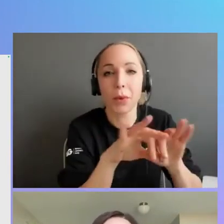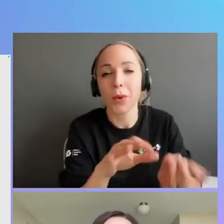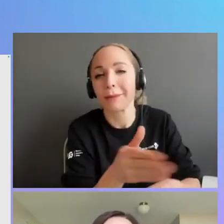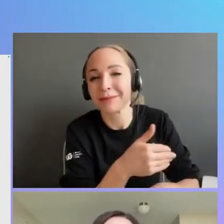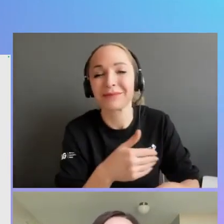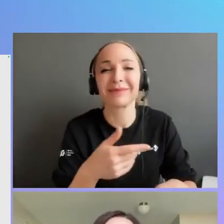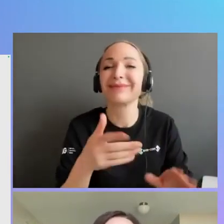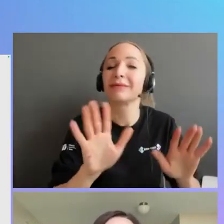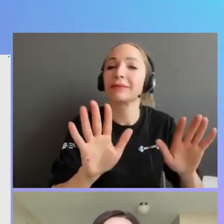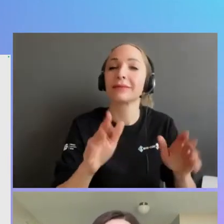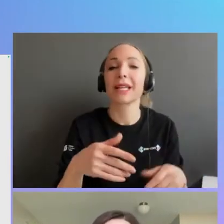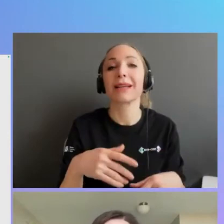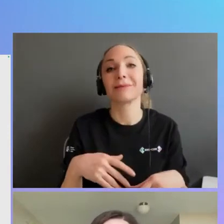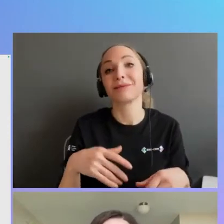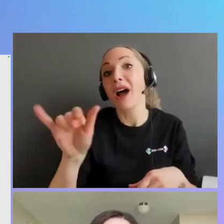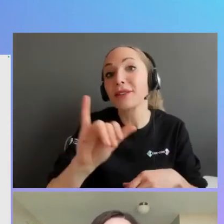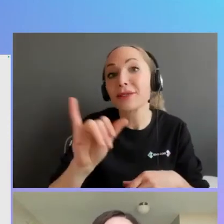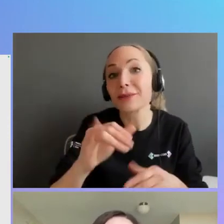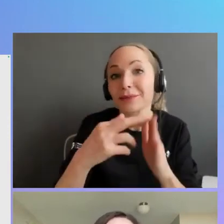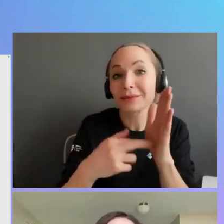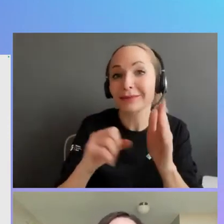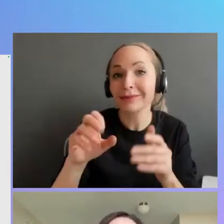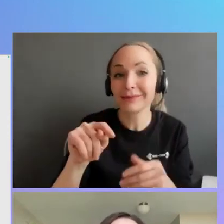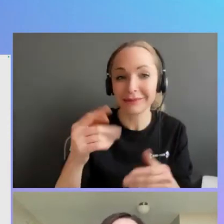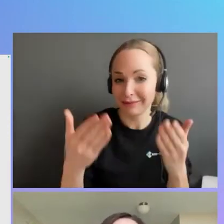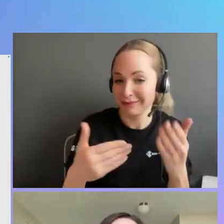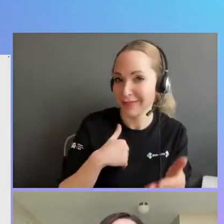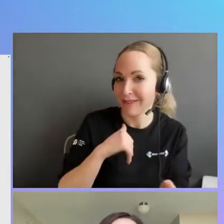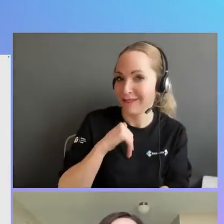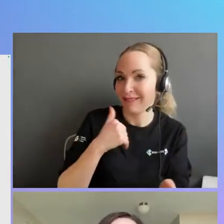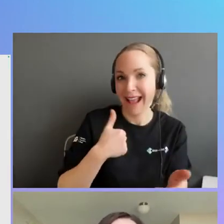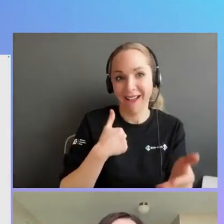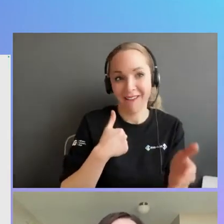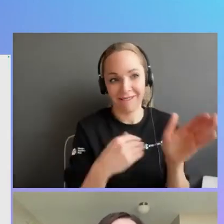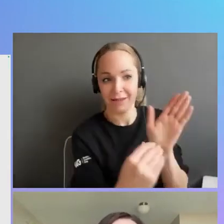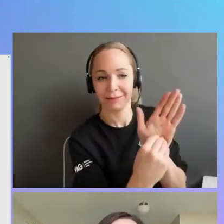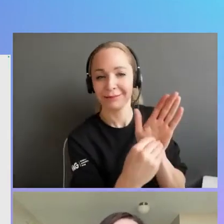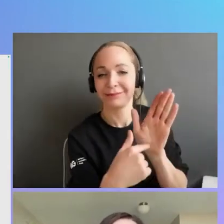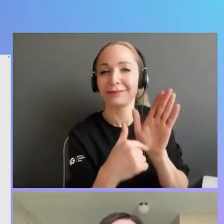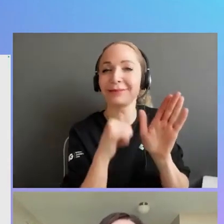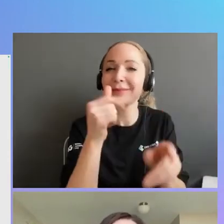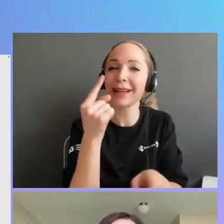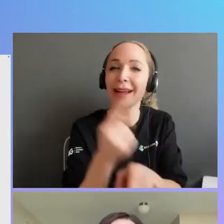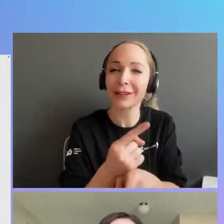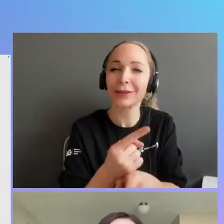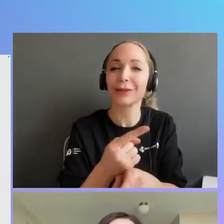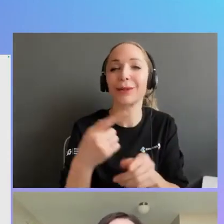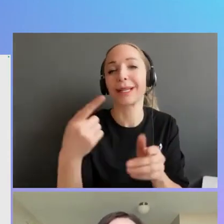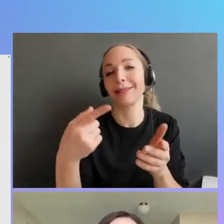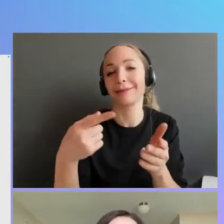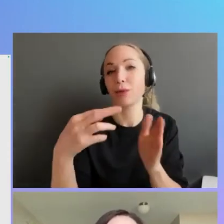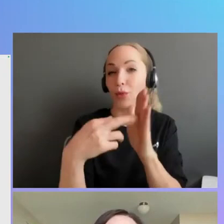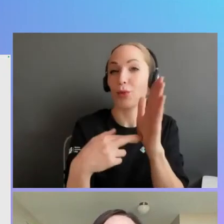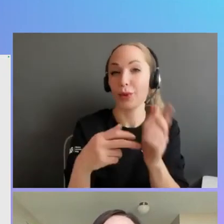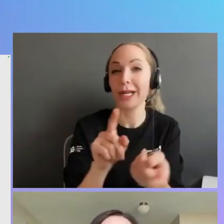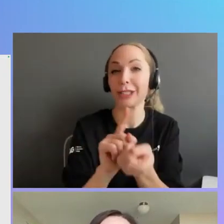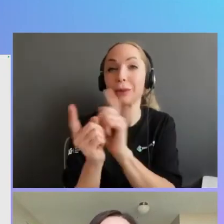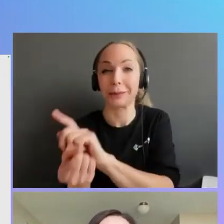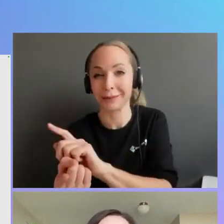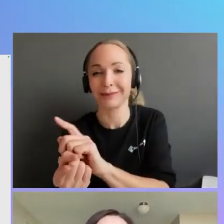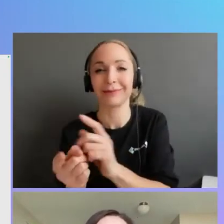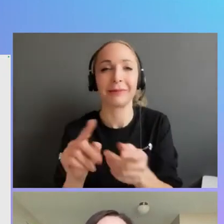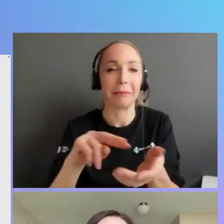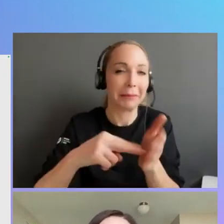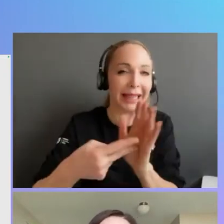set might have an inaccurate WCAG interpretation. So what I'm showing here on screen is a button and it says shop now in all lowercase. And